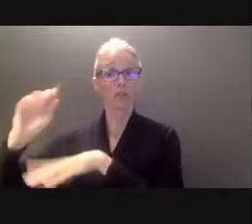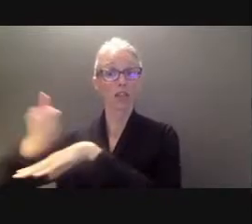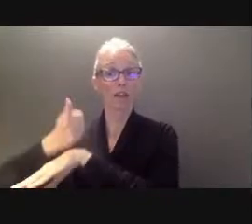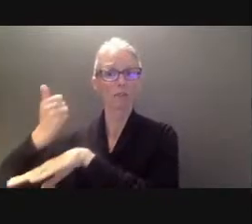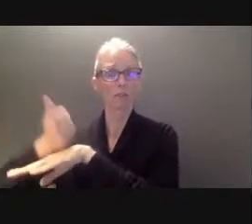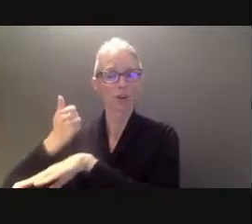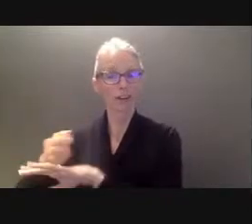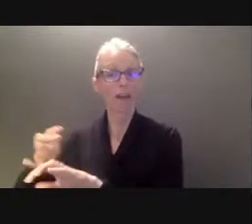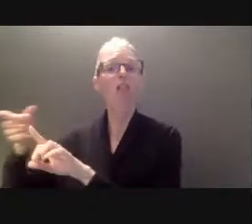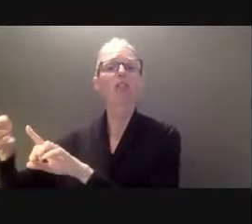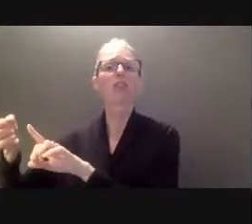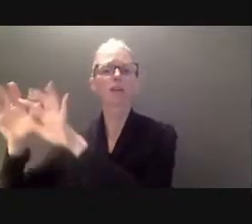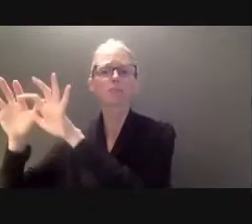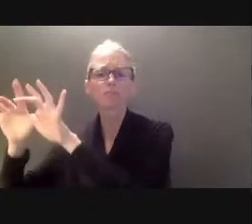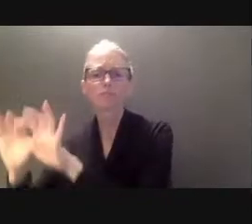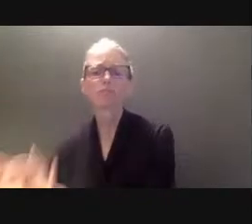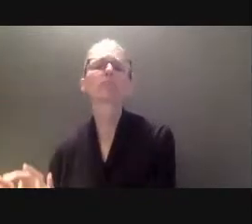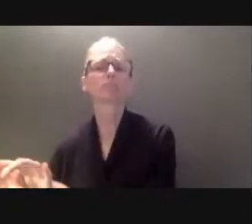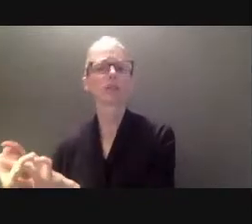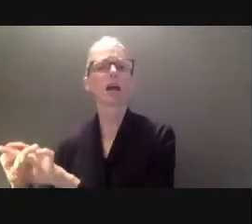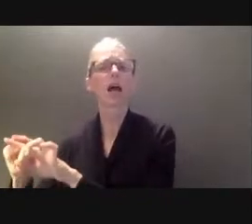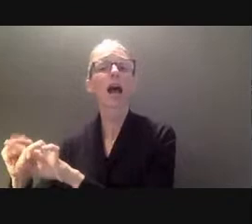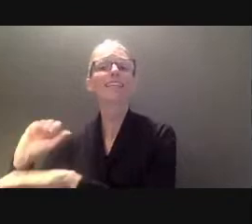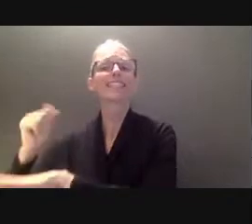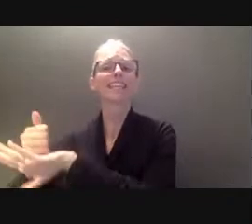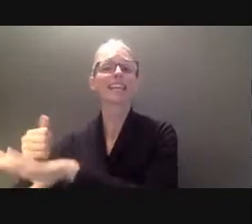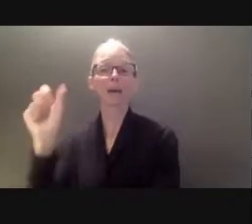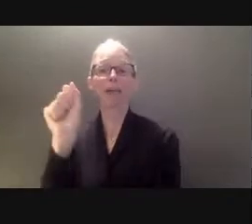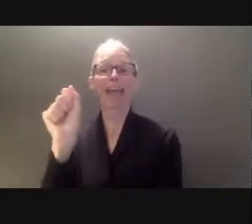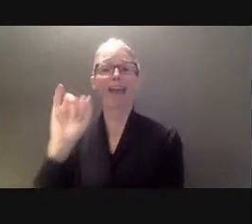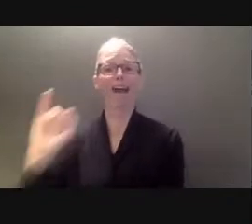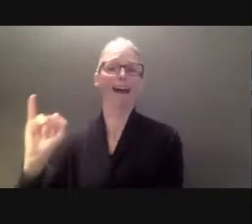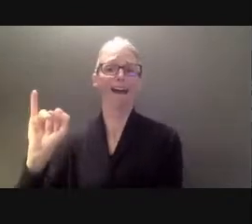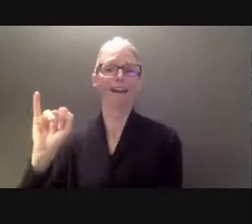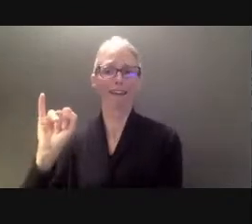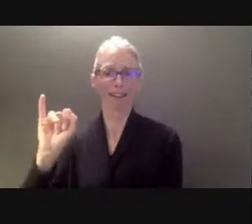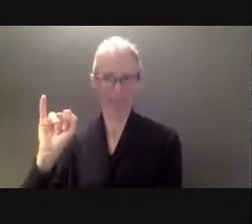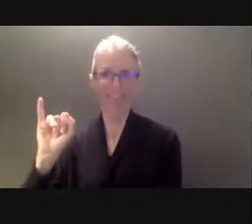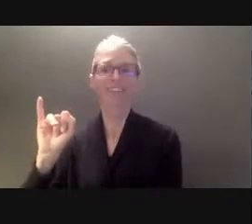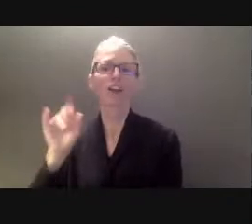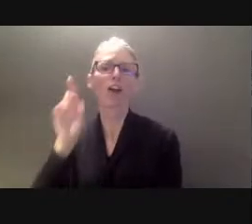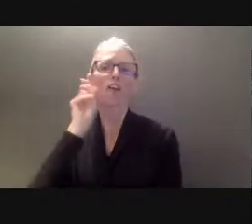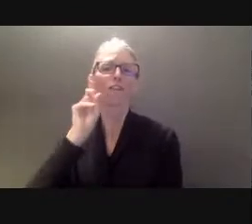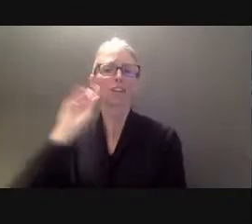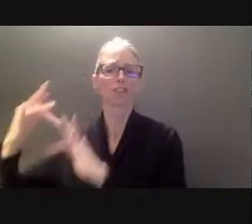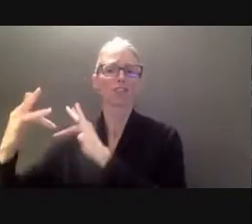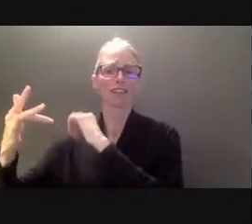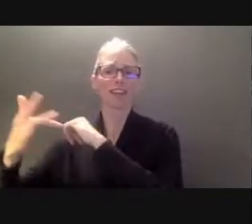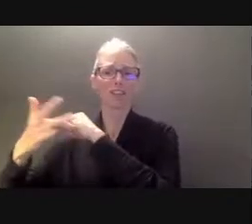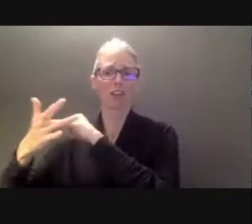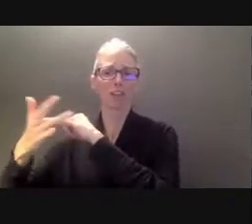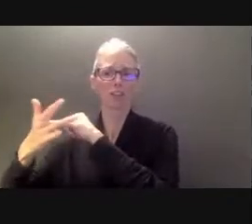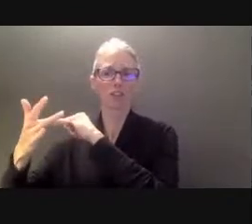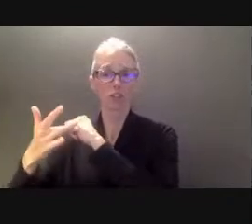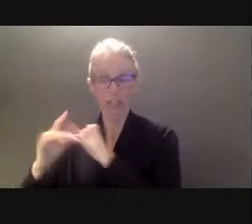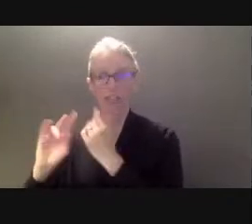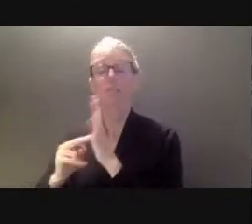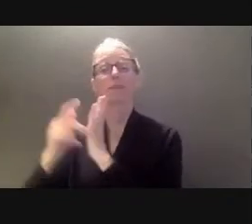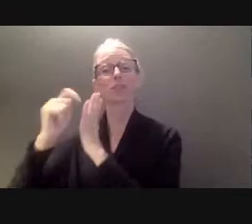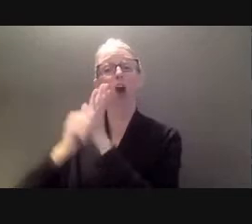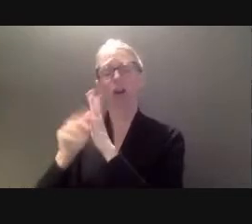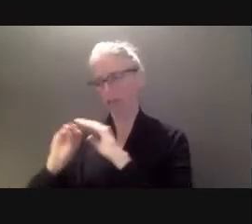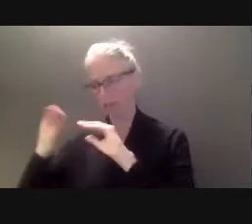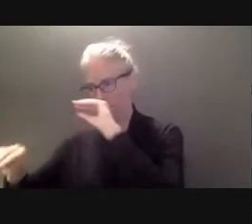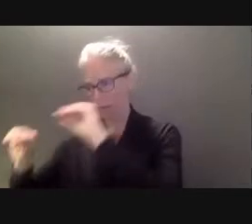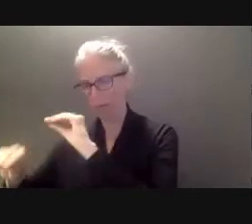allow us to conduct academic reviews in a more timely fashion while ensuring the comprehensiveness and accuracy of results. The team